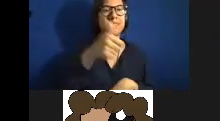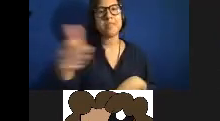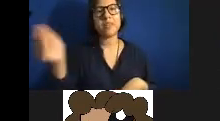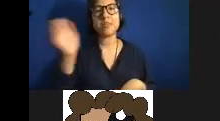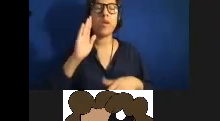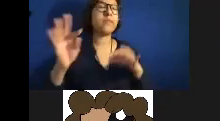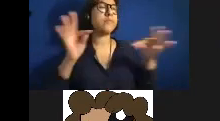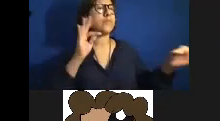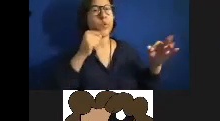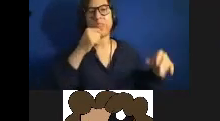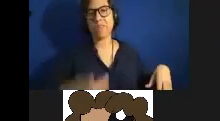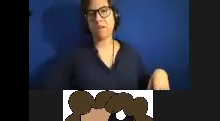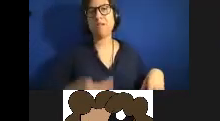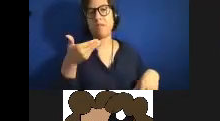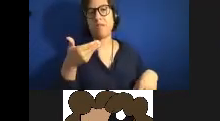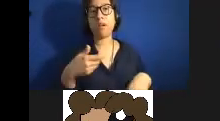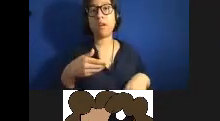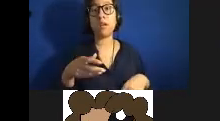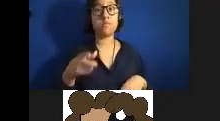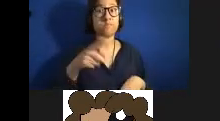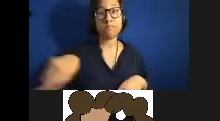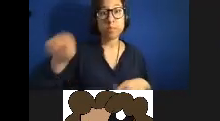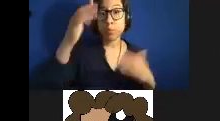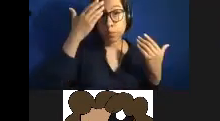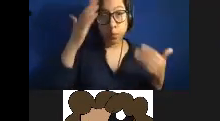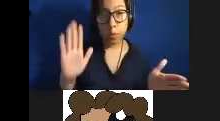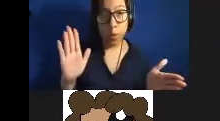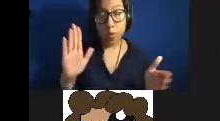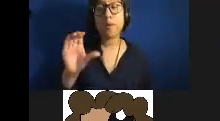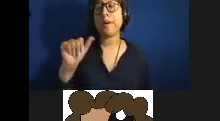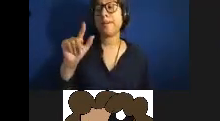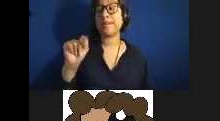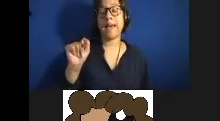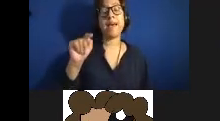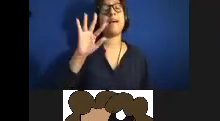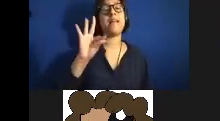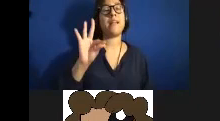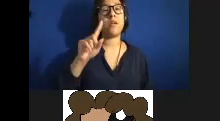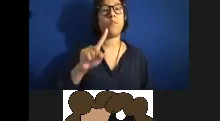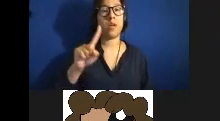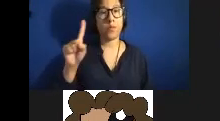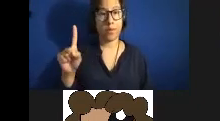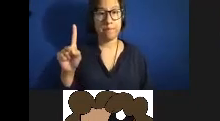For folks who don't know, CAT 911 is